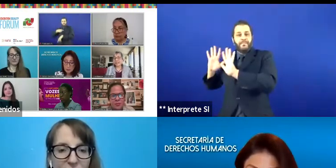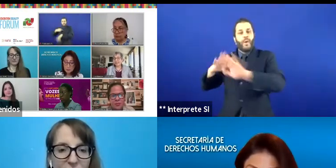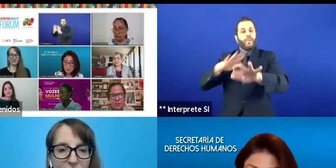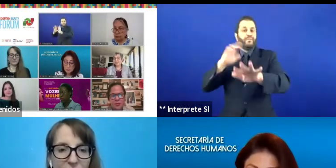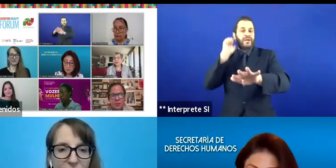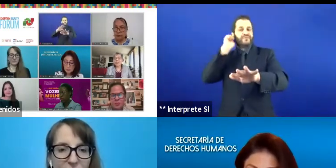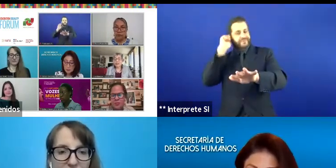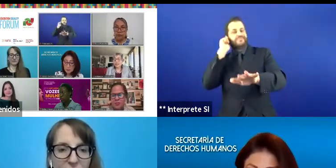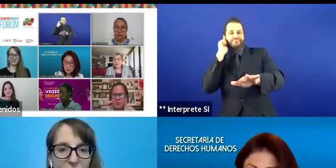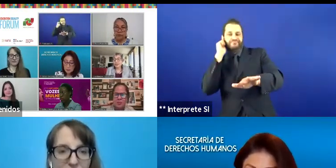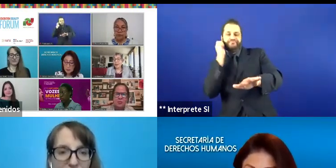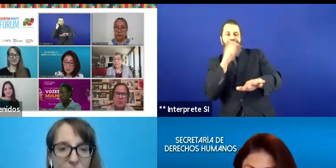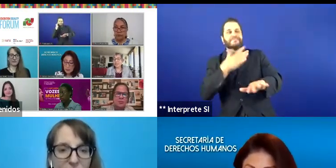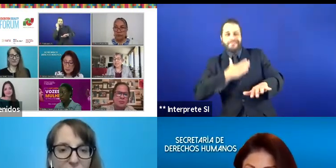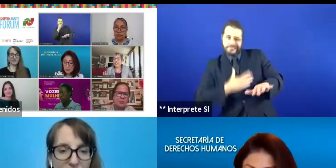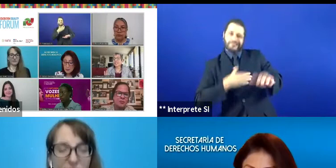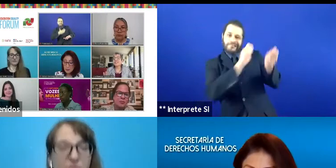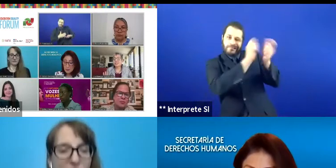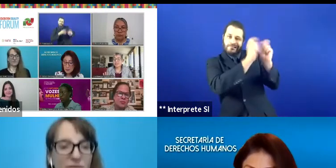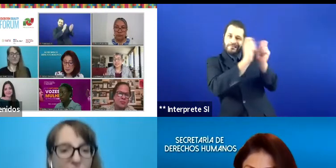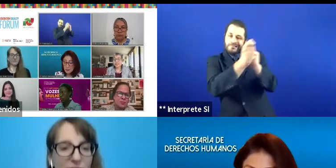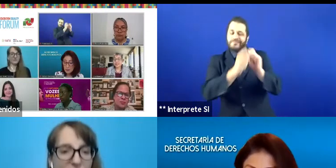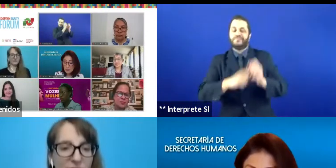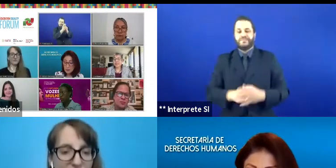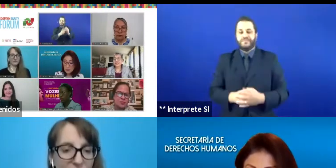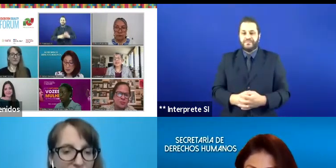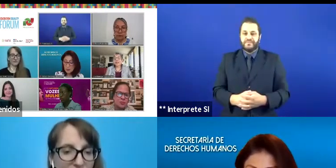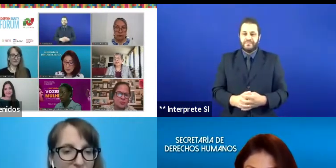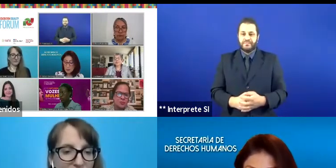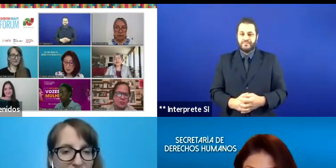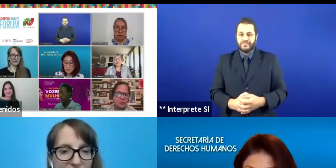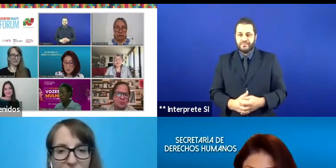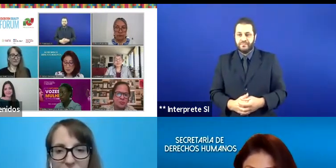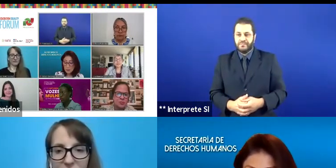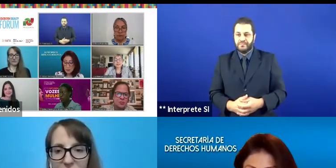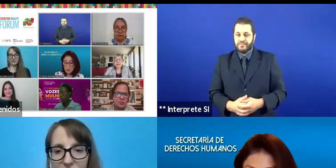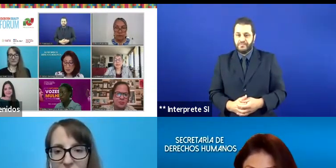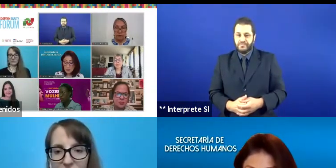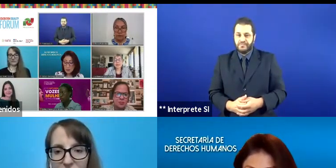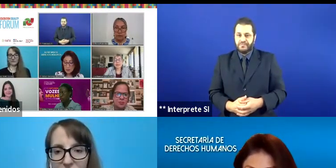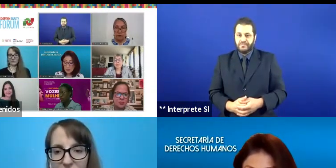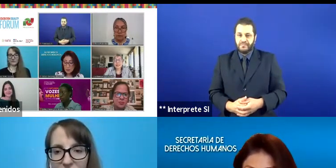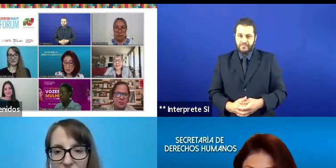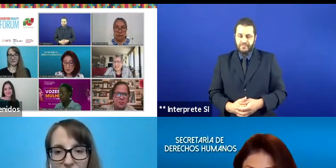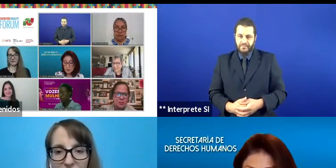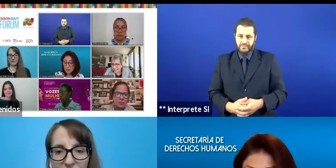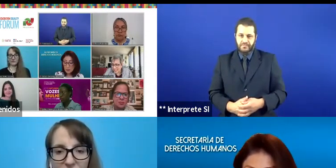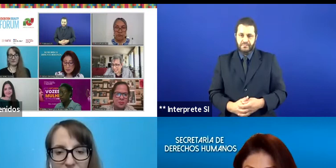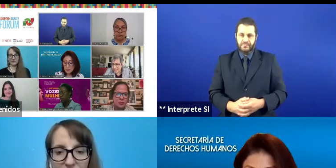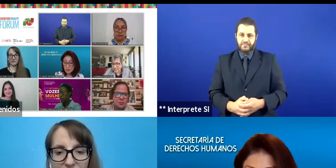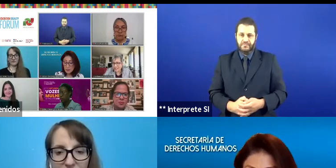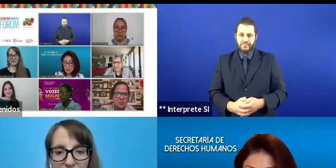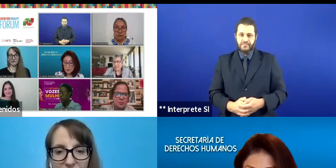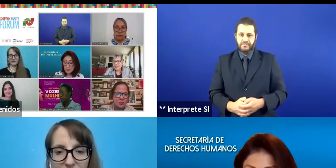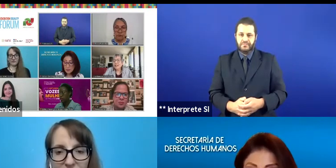Amelia very well. So somebody just... Okay, now... Lopa, I think you might just turn your translation